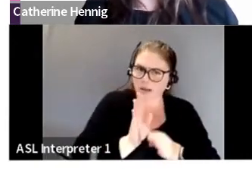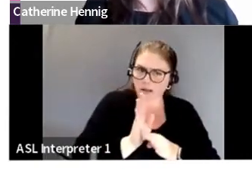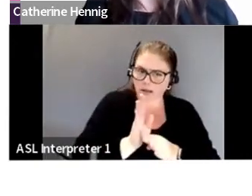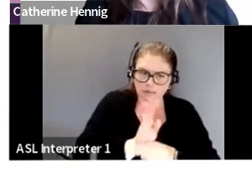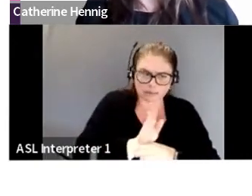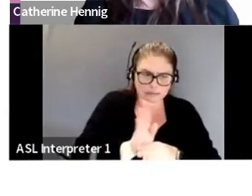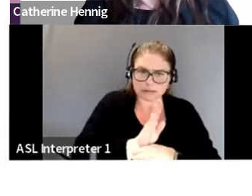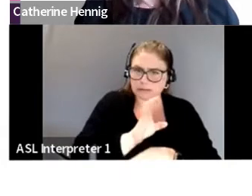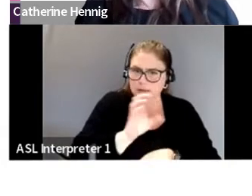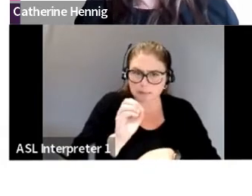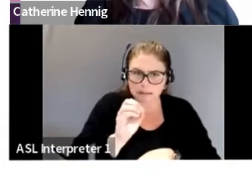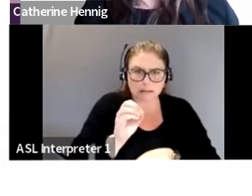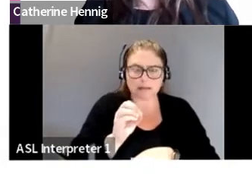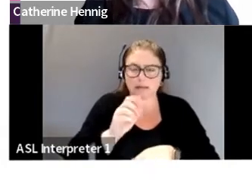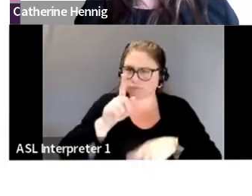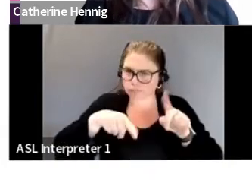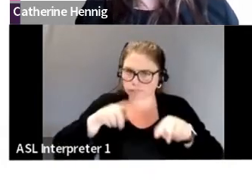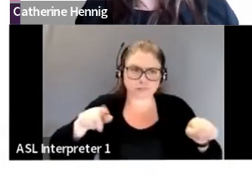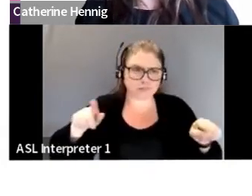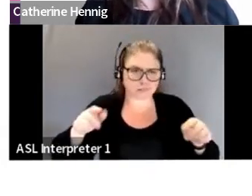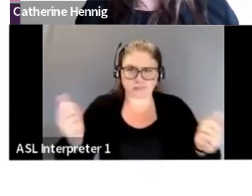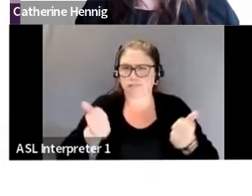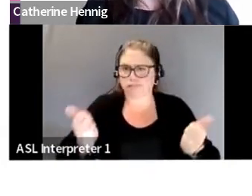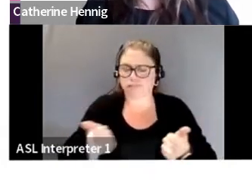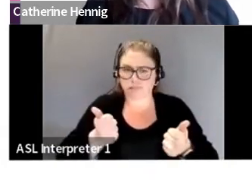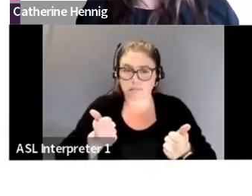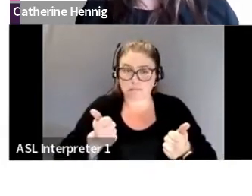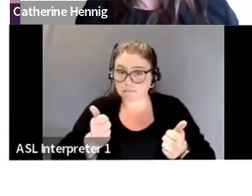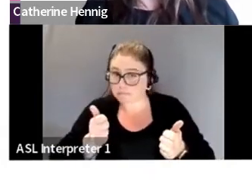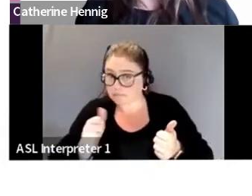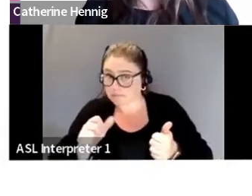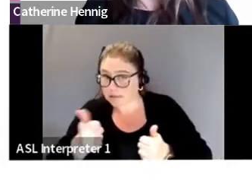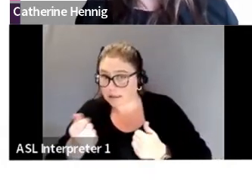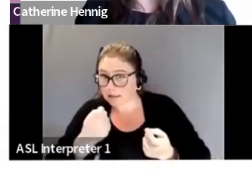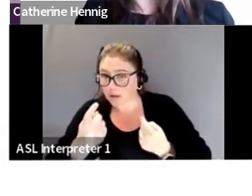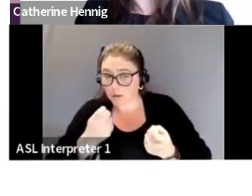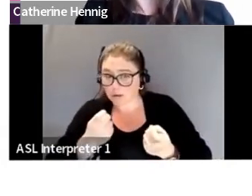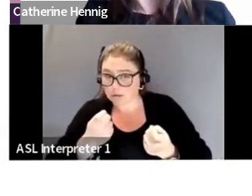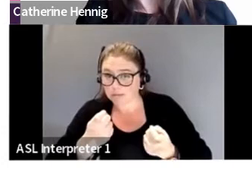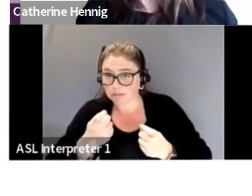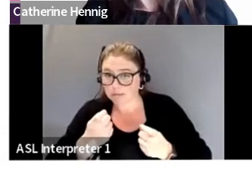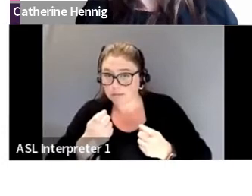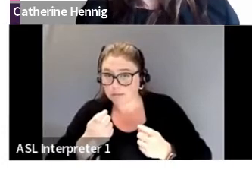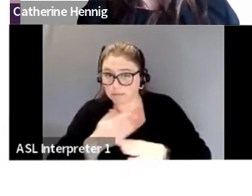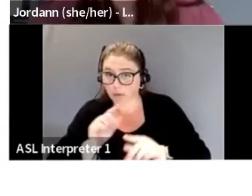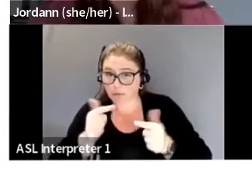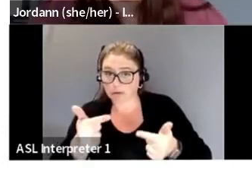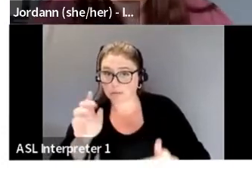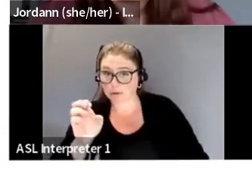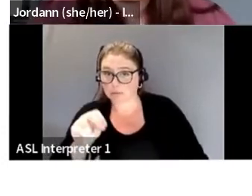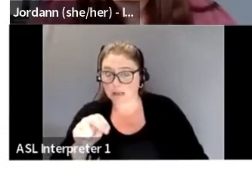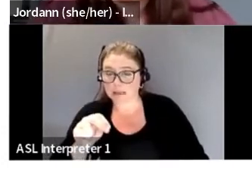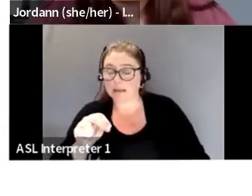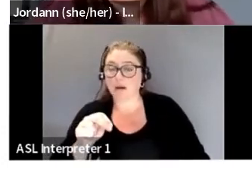sizes. Does anybody have any questions before I hand this over to Ben to talk about a few tips and tricks to apply for funding? I do have a